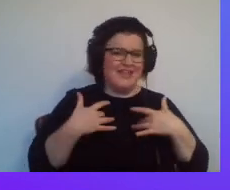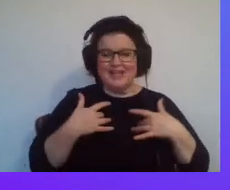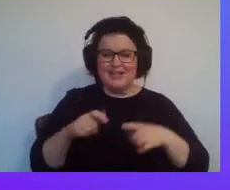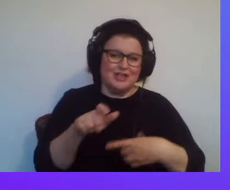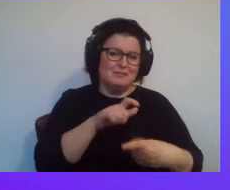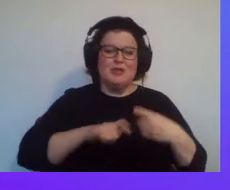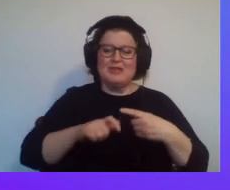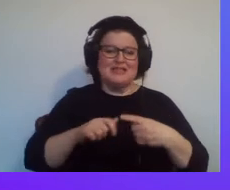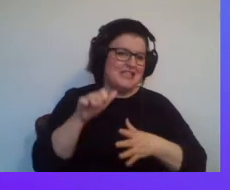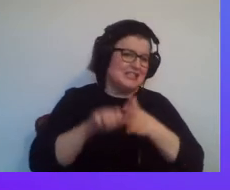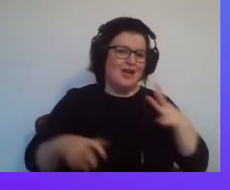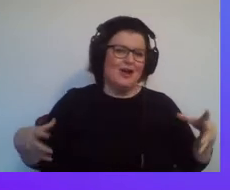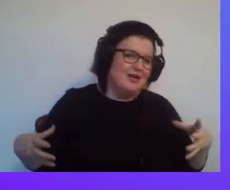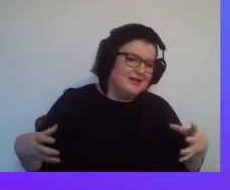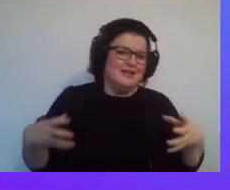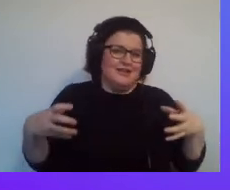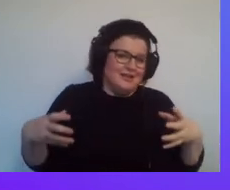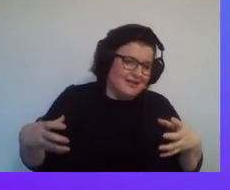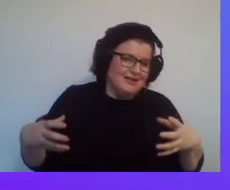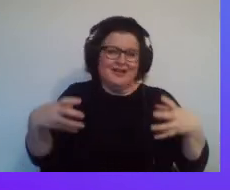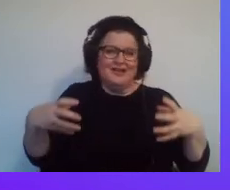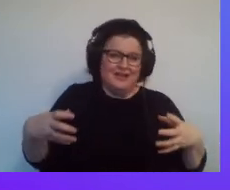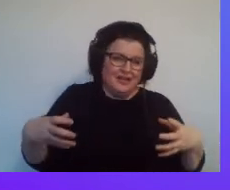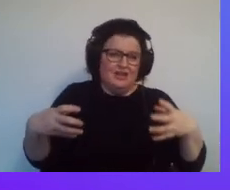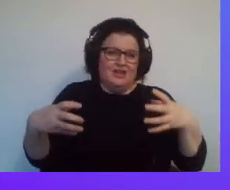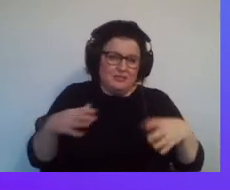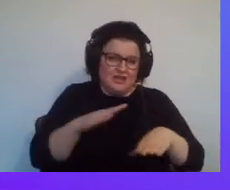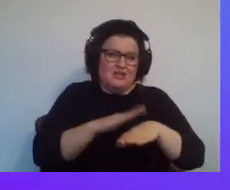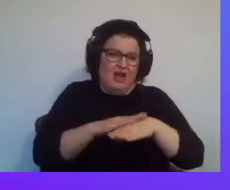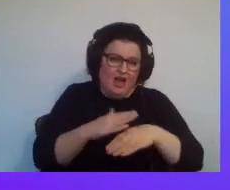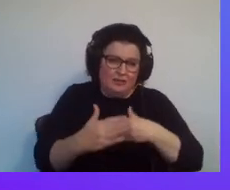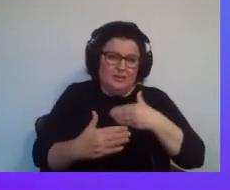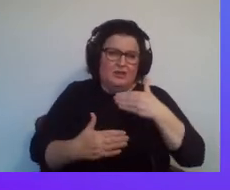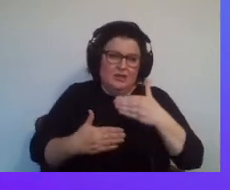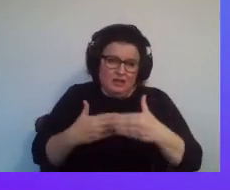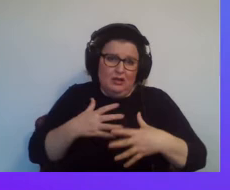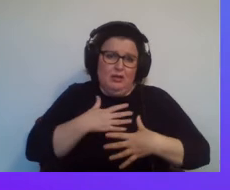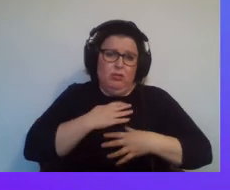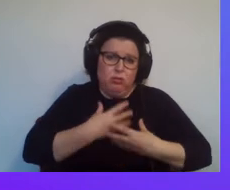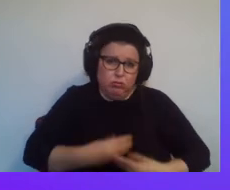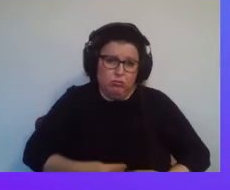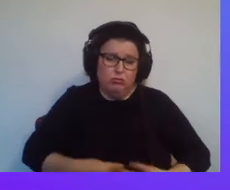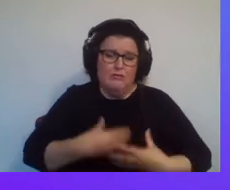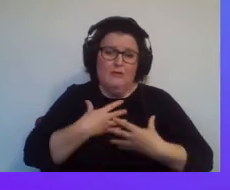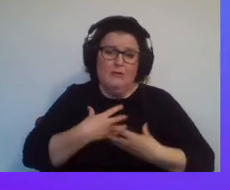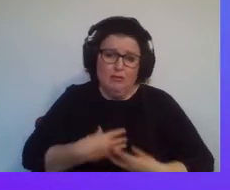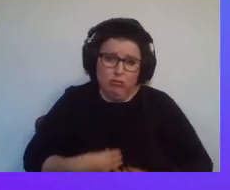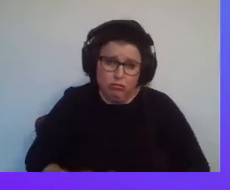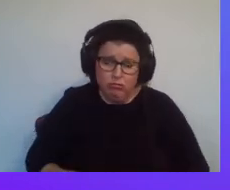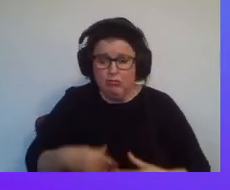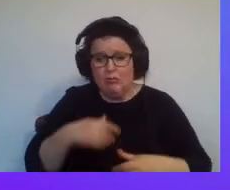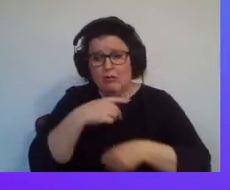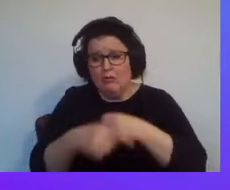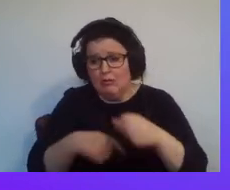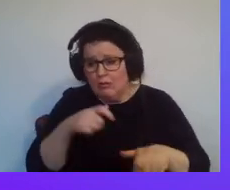know, acute emergency. But this has been going on a long time now. Colleagues have been lost, some of them forever. Colleagues have